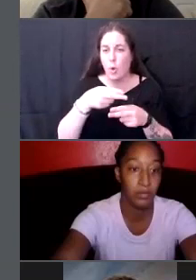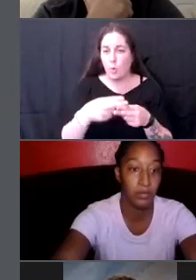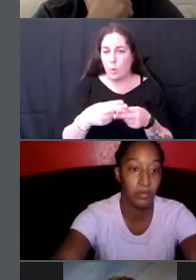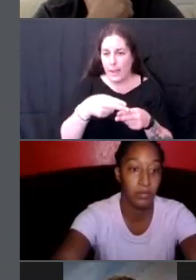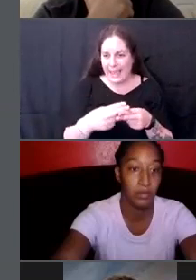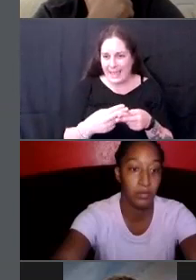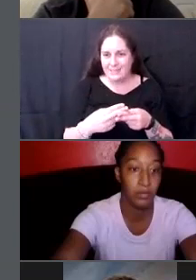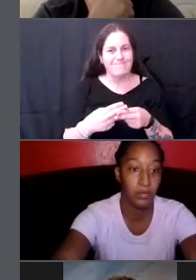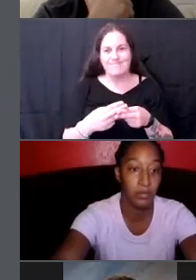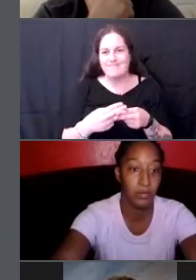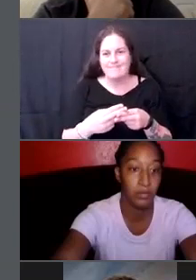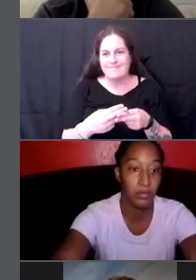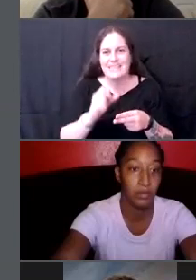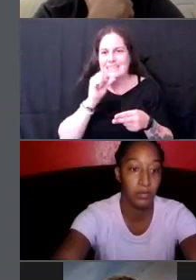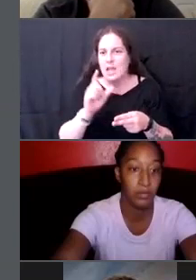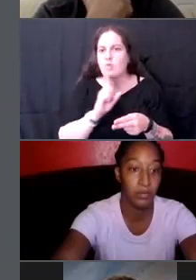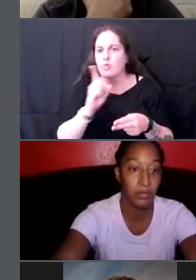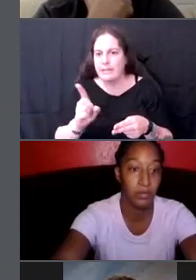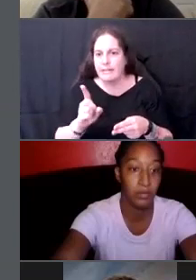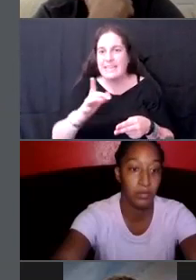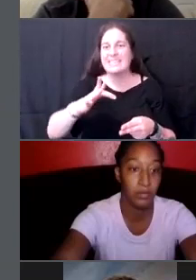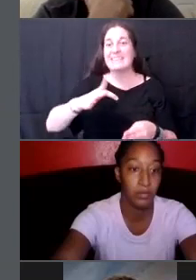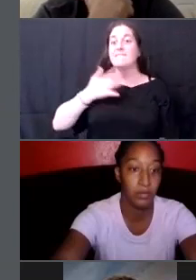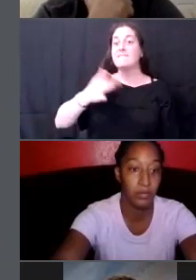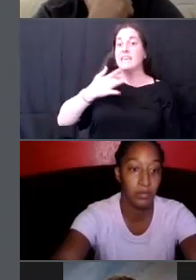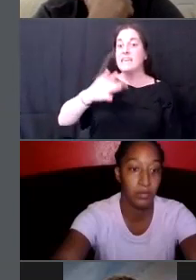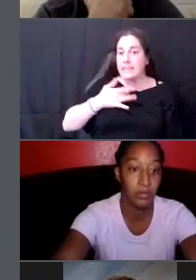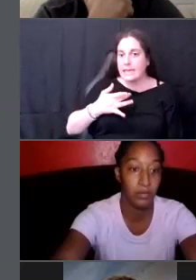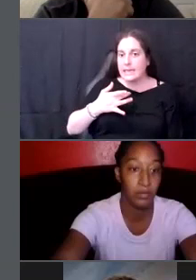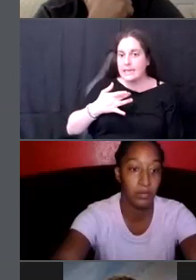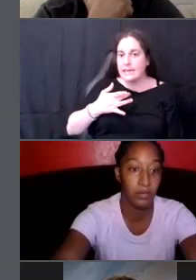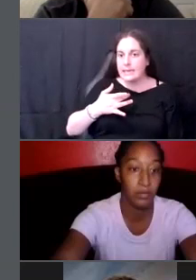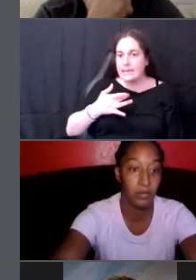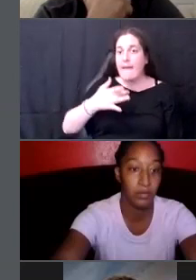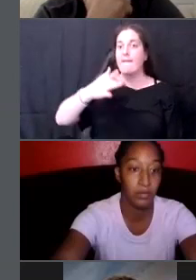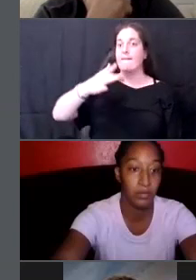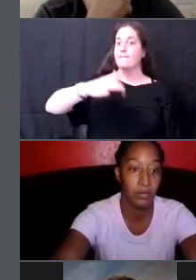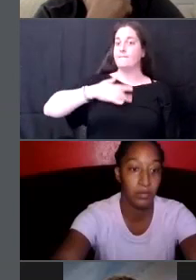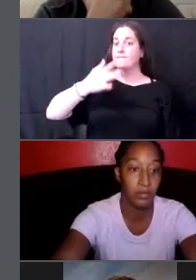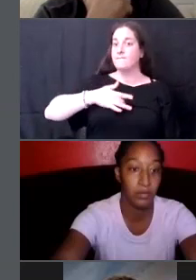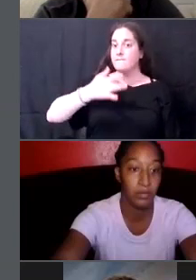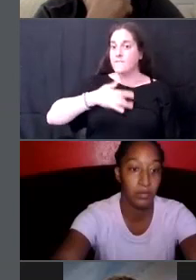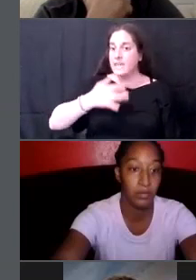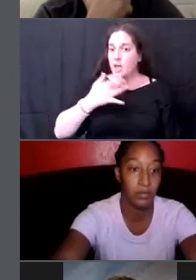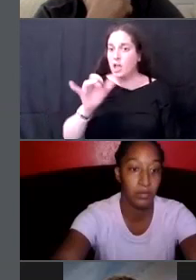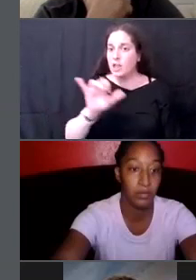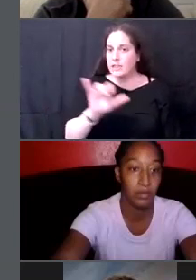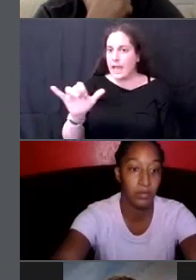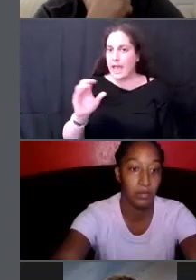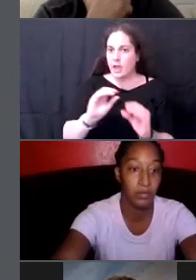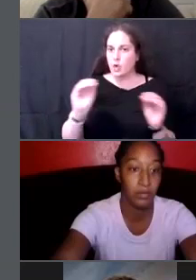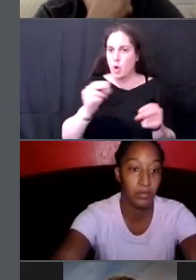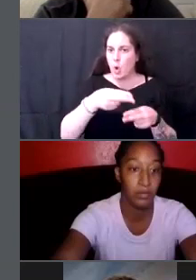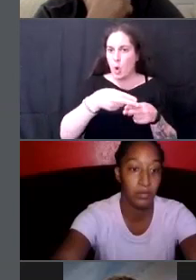a sensation. It's like, it feels like an object might feel like it's weightless, but it's